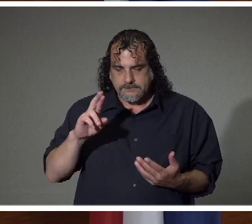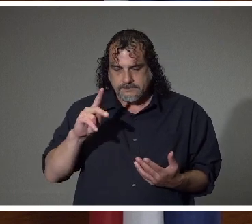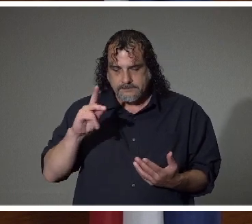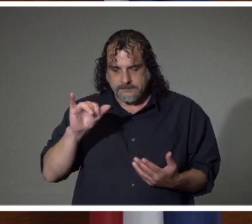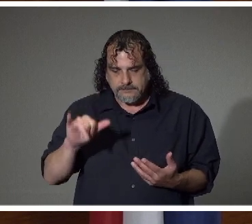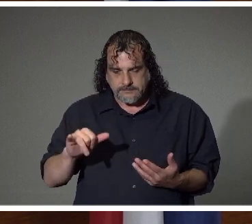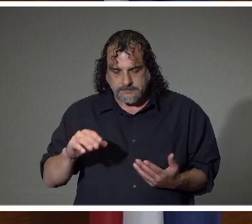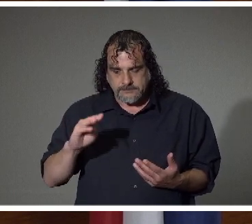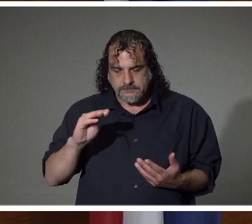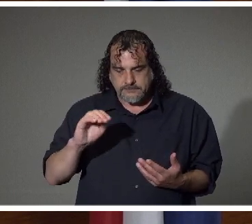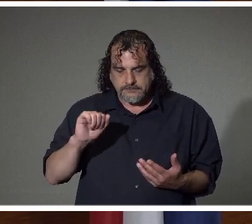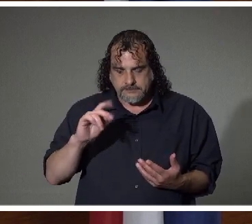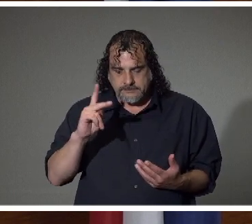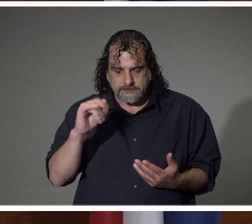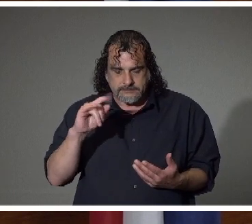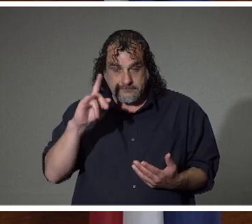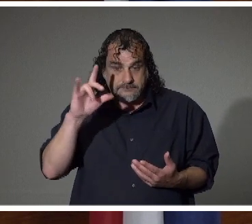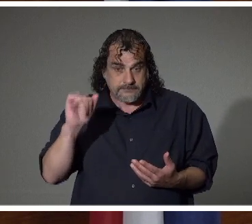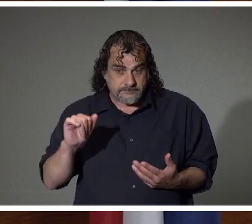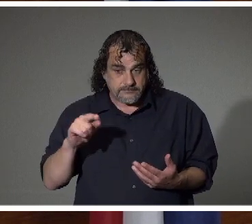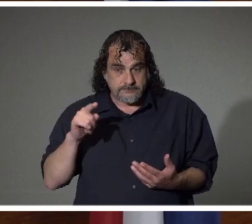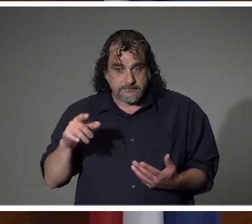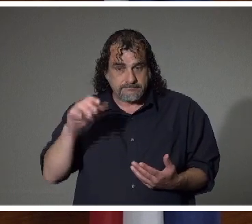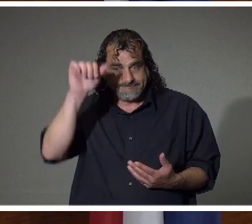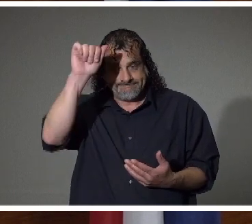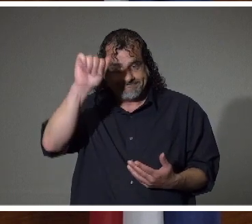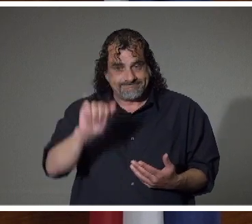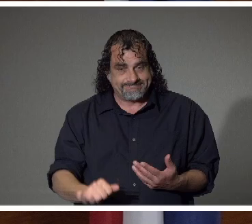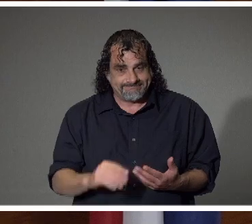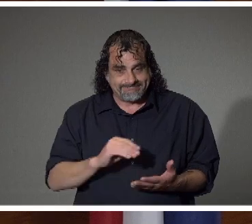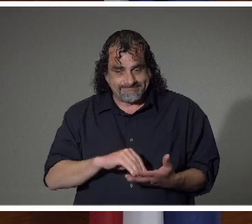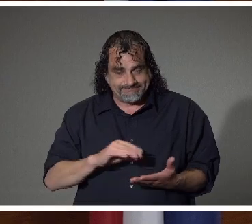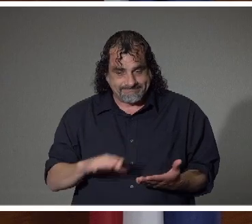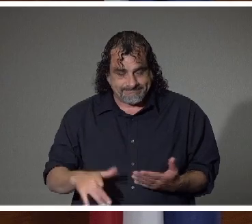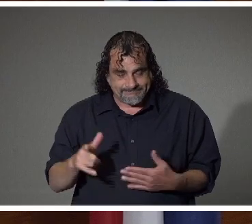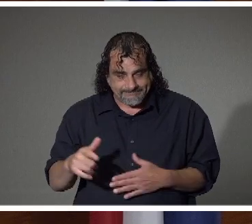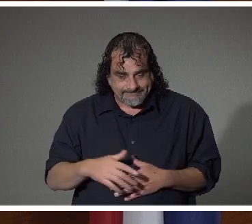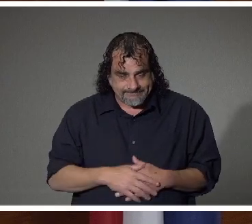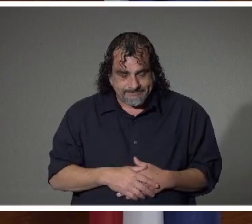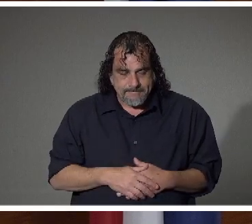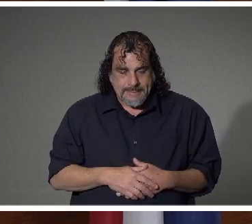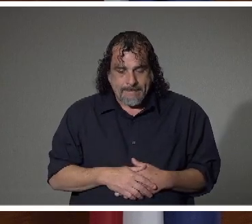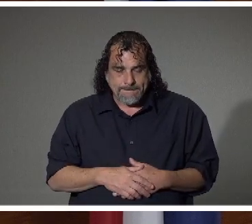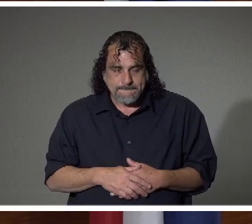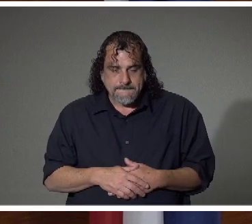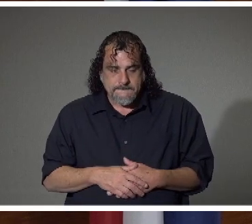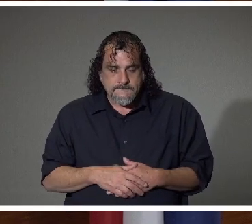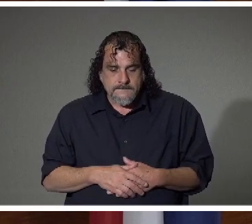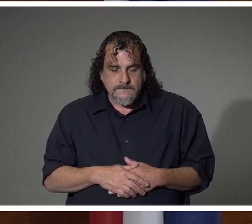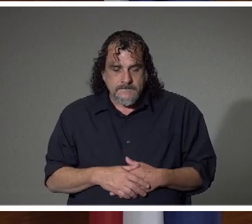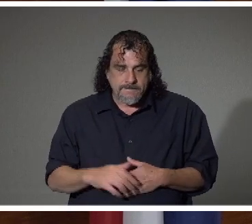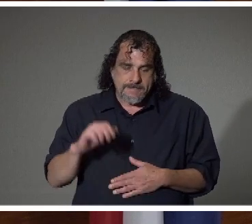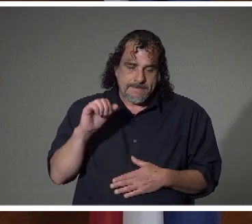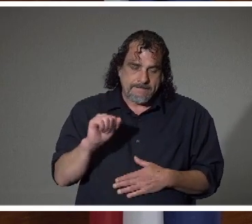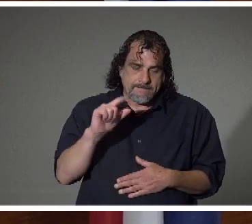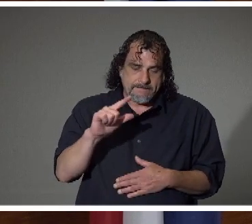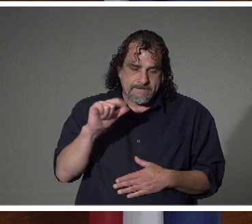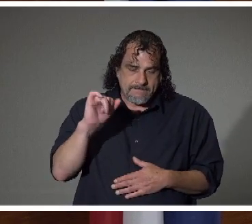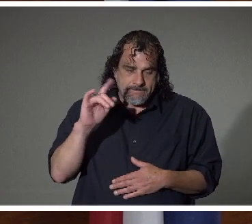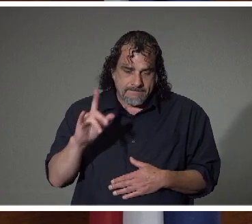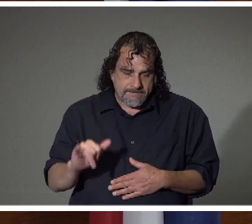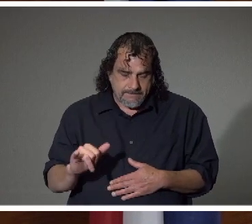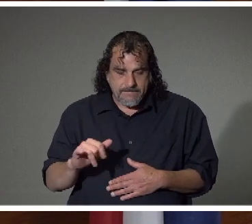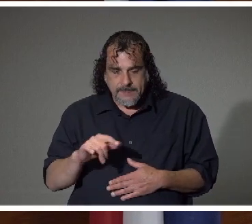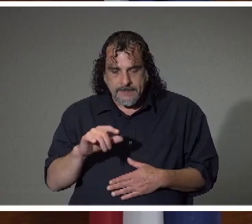Michaela Krim. Michaela is a straight-A student at Pass Christian High School. Happy Sweet 16 to Allie Hurd, and